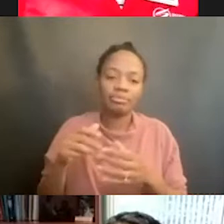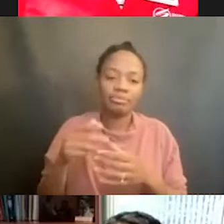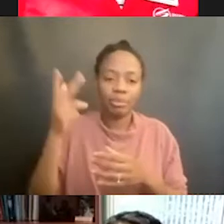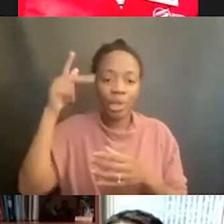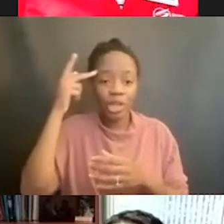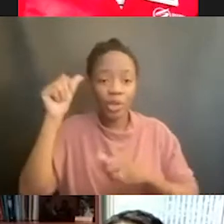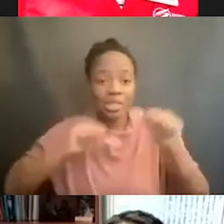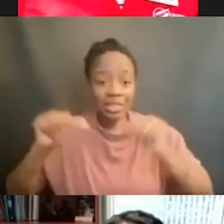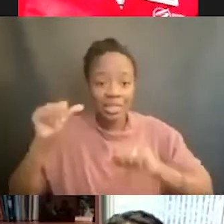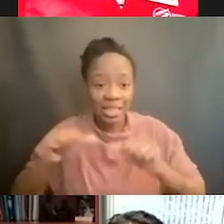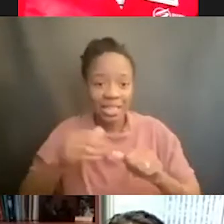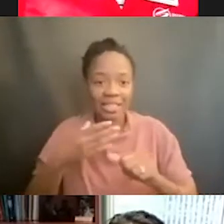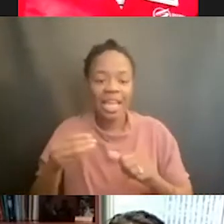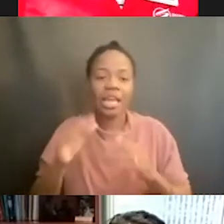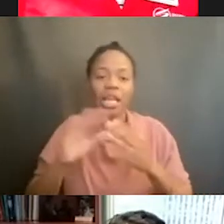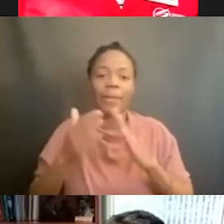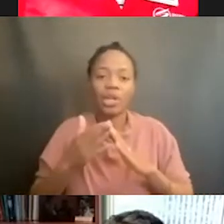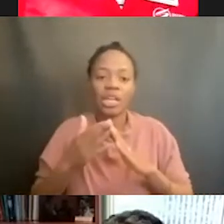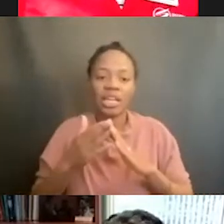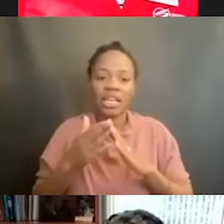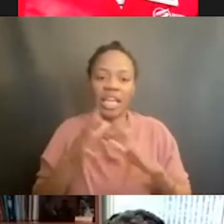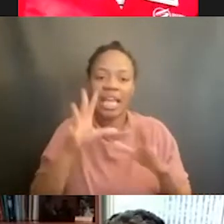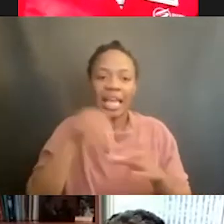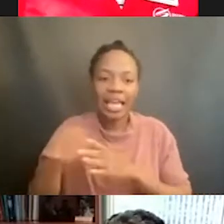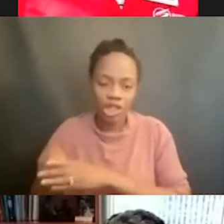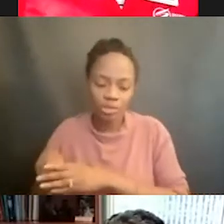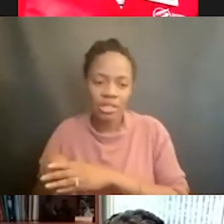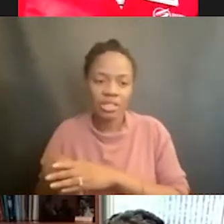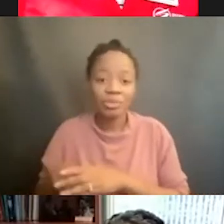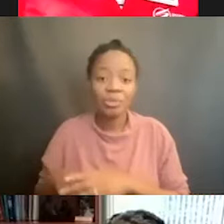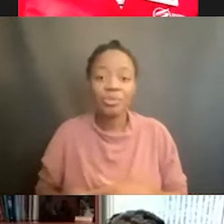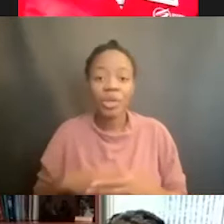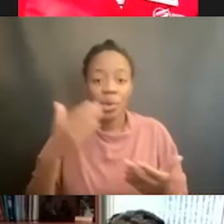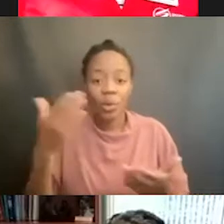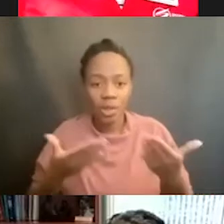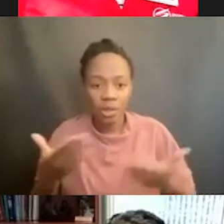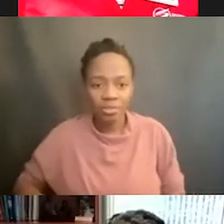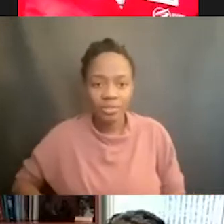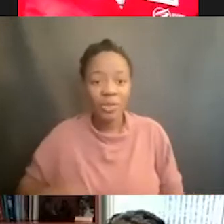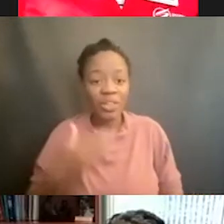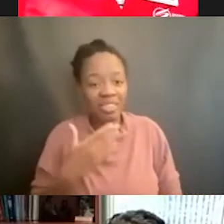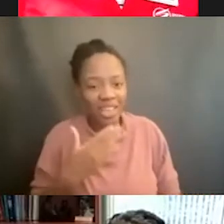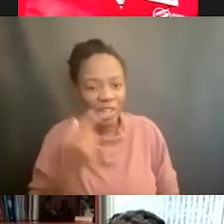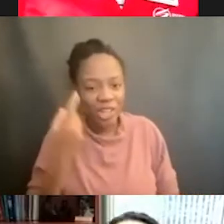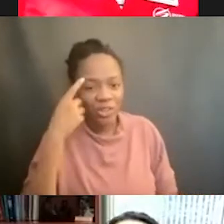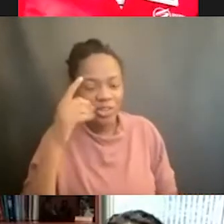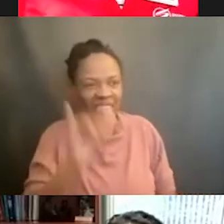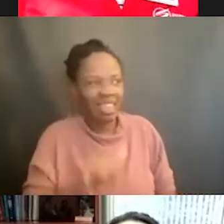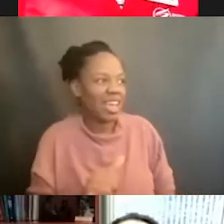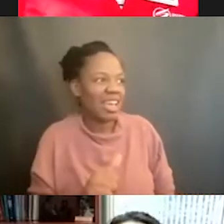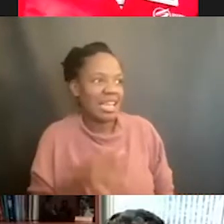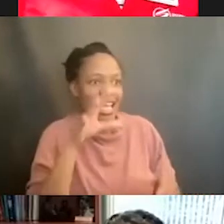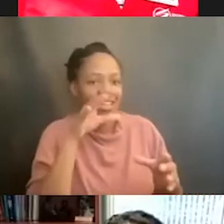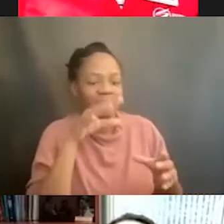Welcome, Melanie. Hey everyone, it's so good to see everyone. And again, thank you to Guadalupe for that very interactive